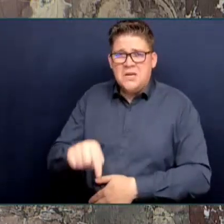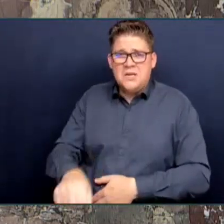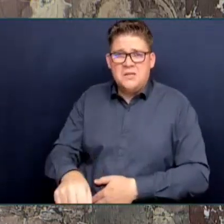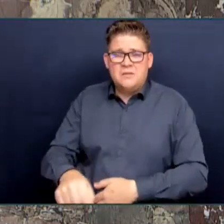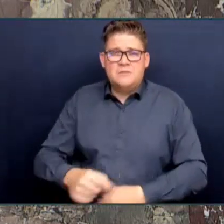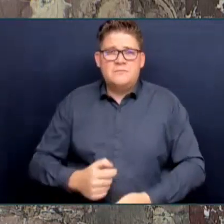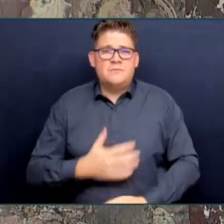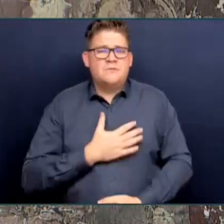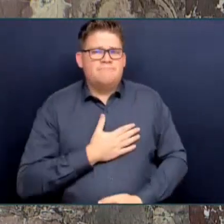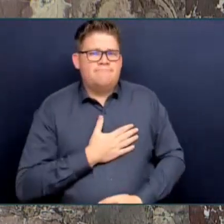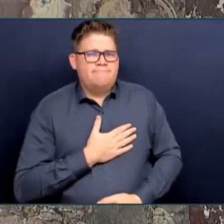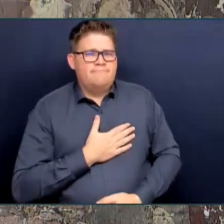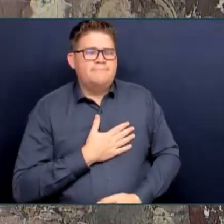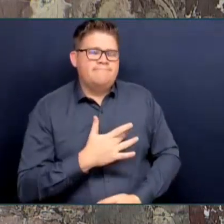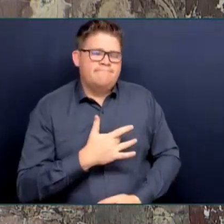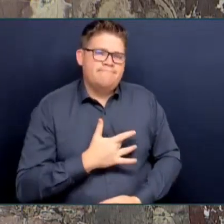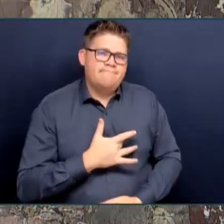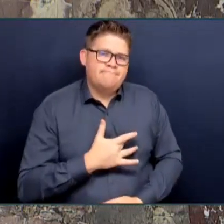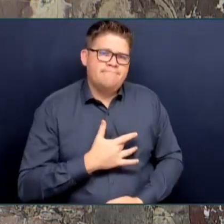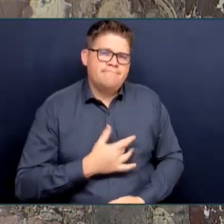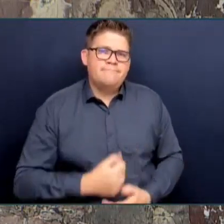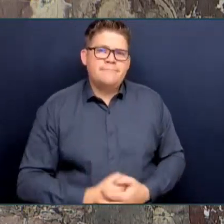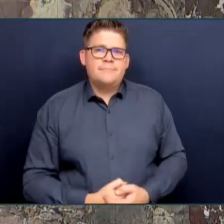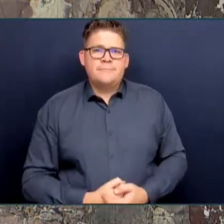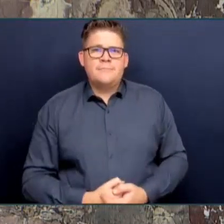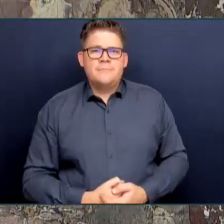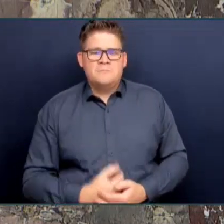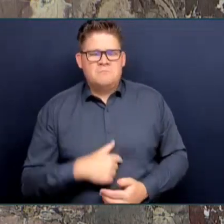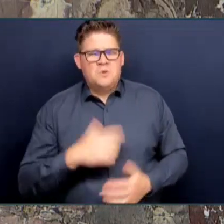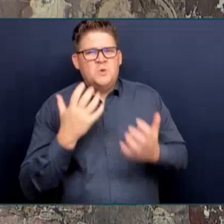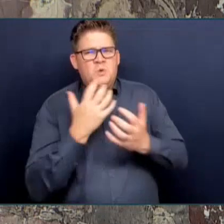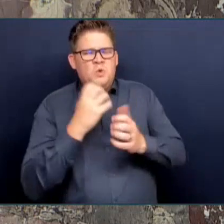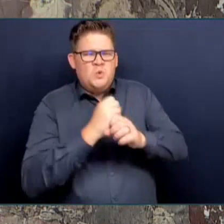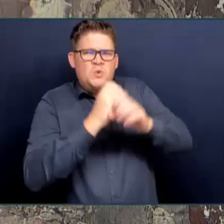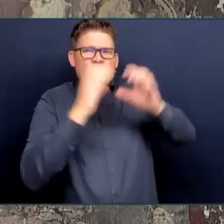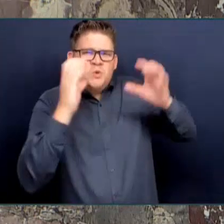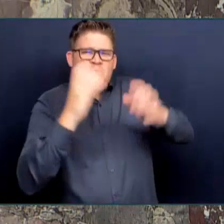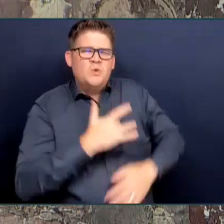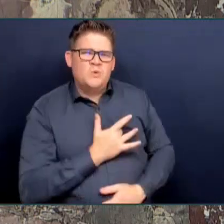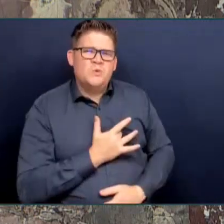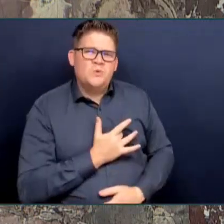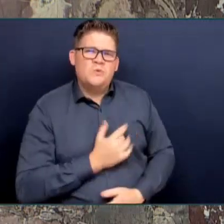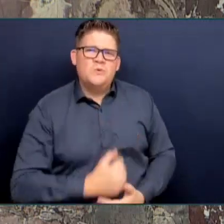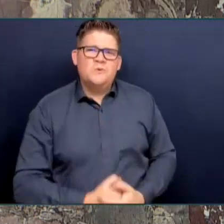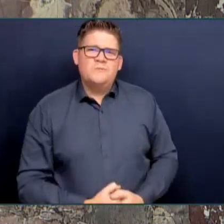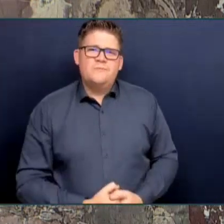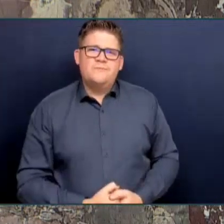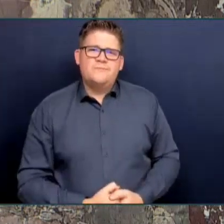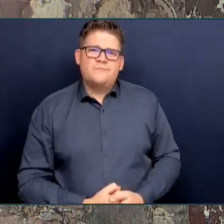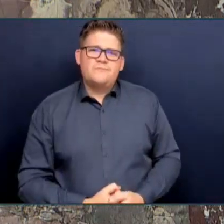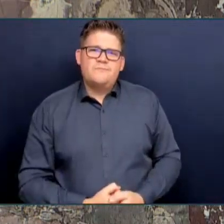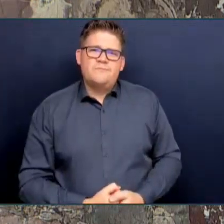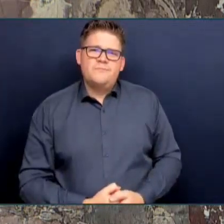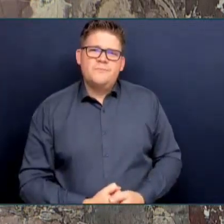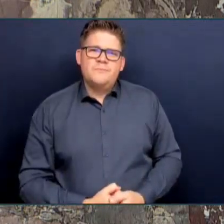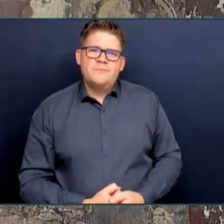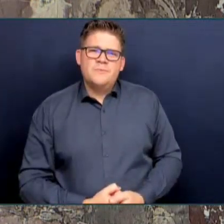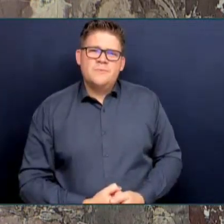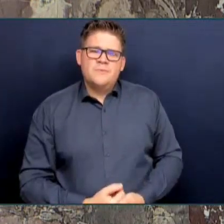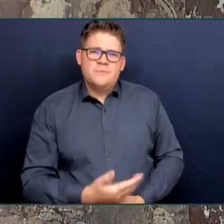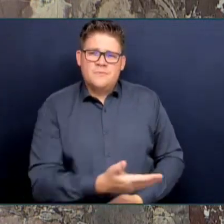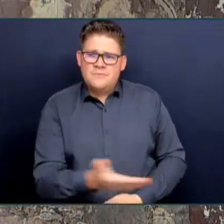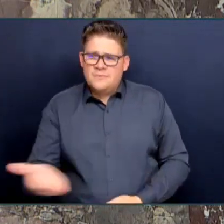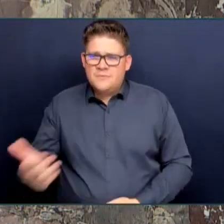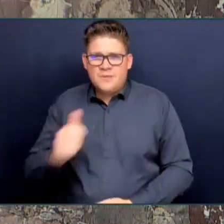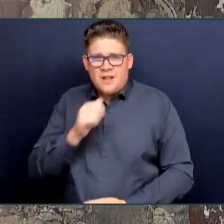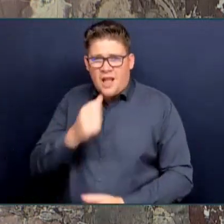Canadians. This very issue of people being involved in attacks and being released on bail under new federal